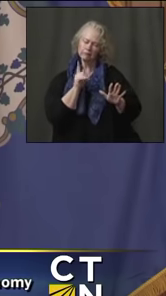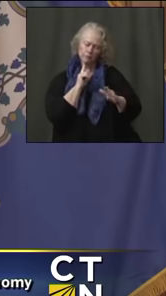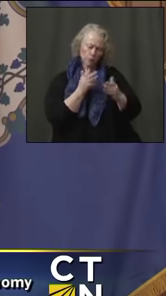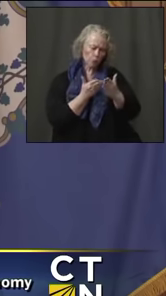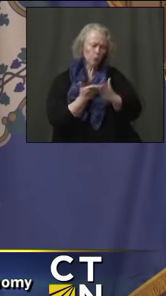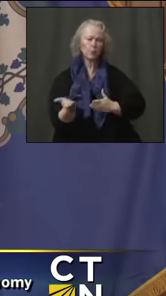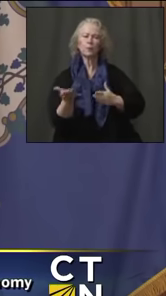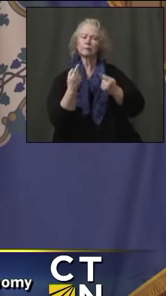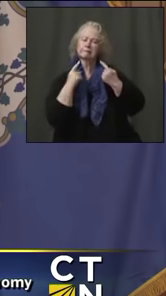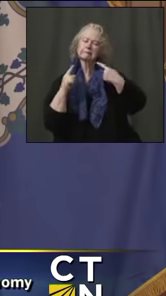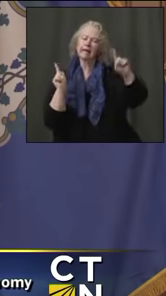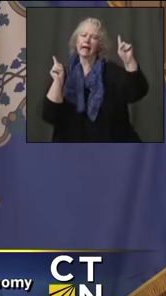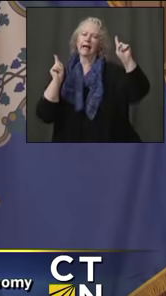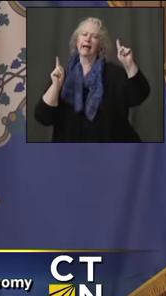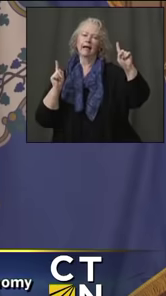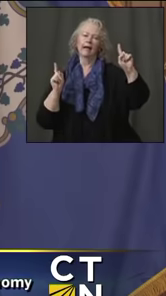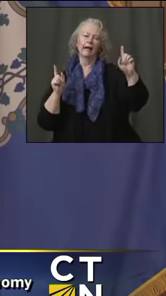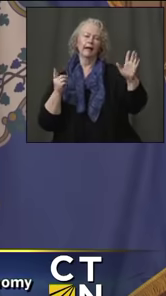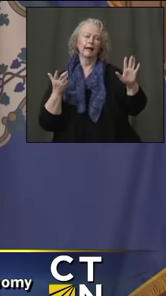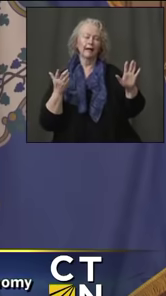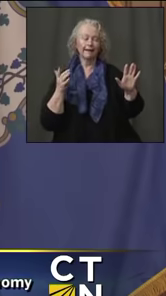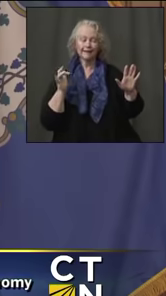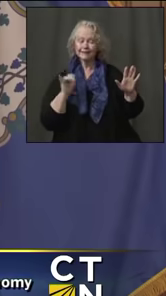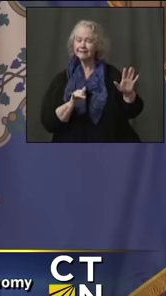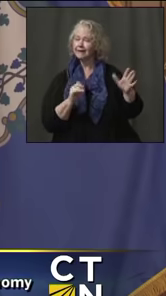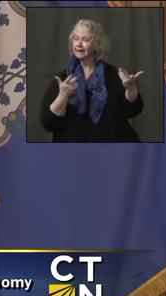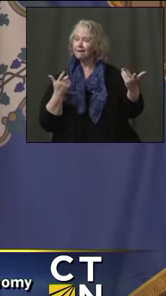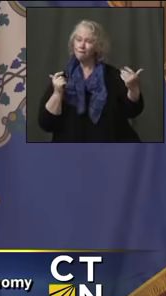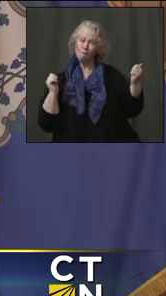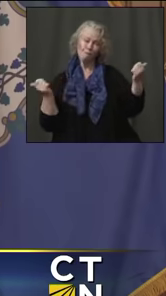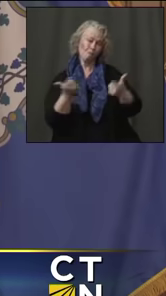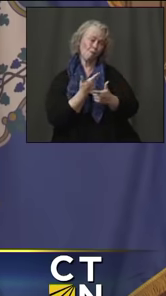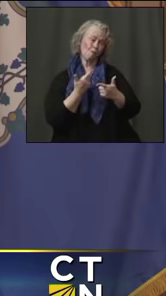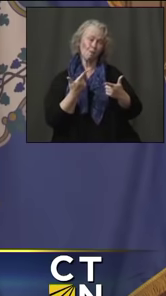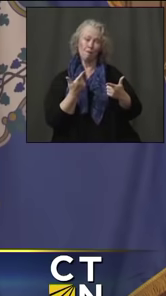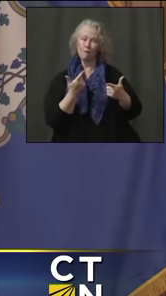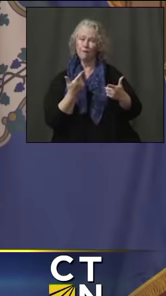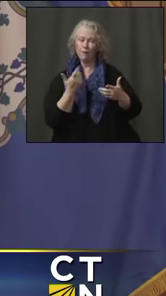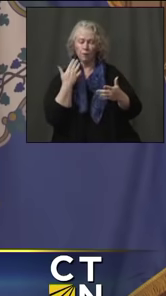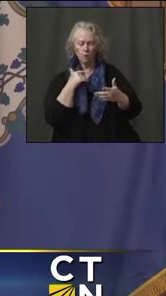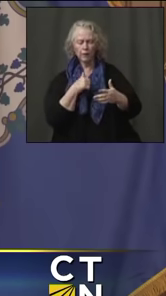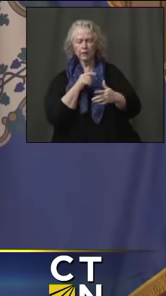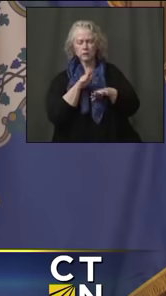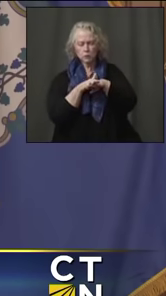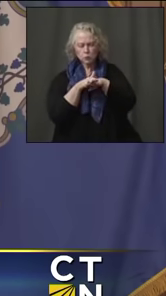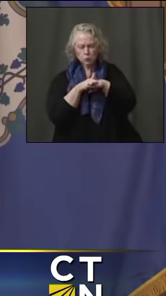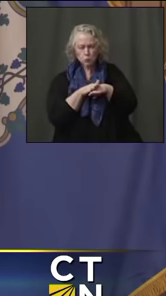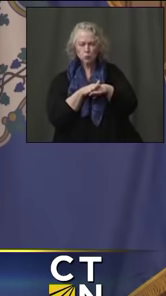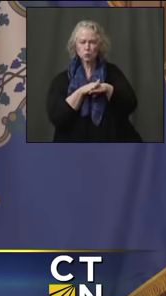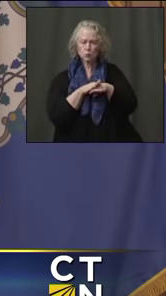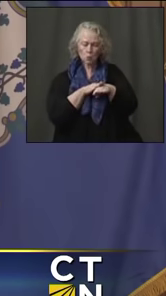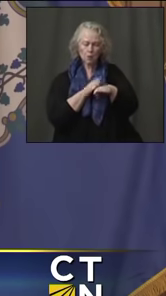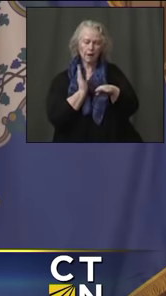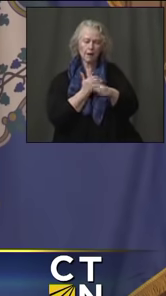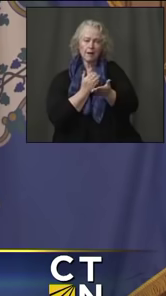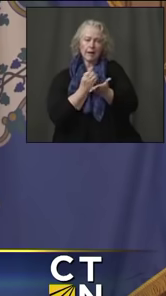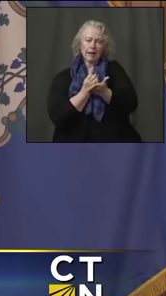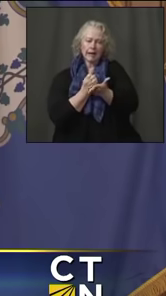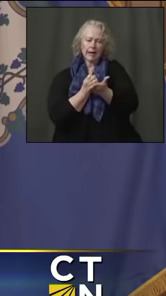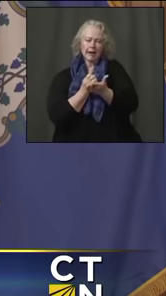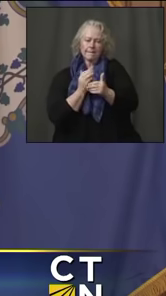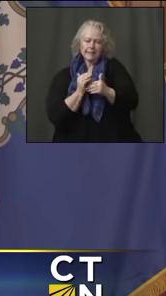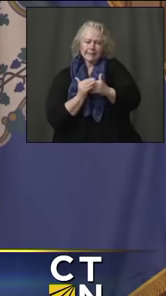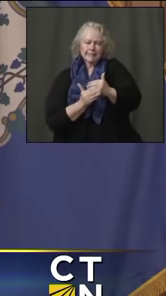like we're getting through the COVID crisis, just like you heard yesterday, how we're slowly getting our economy going again.